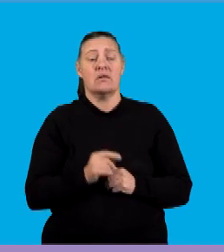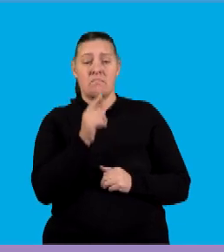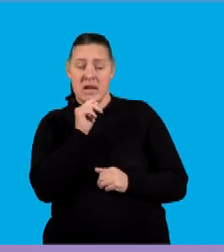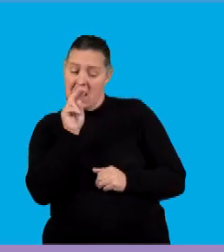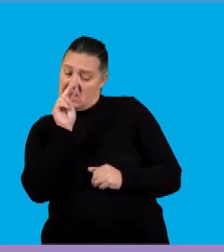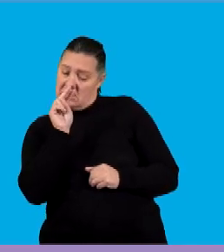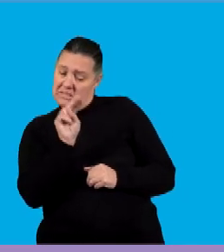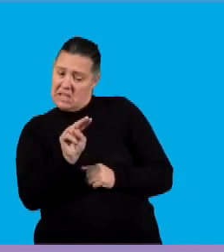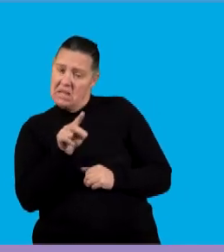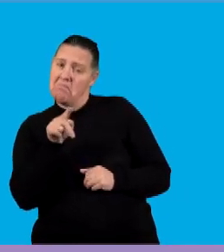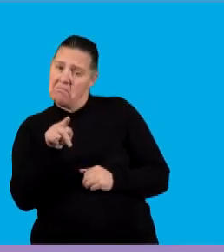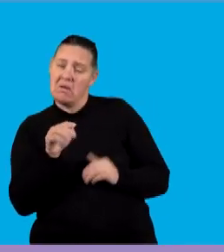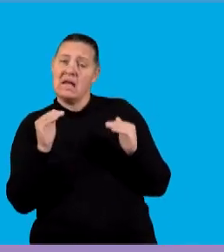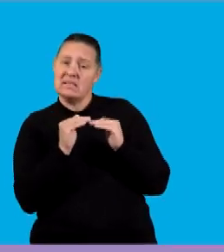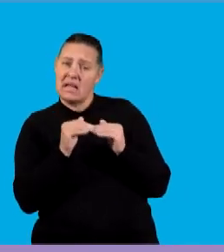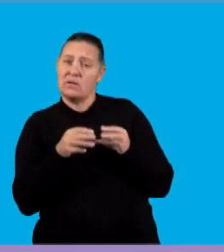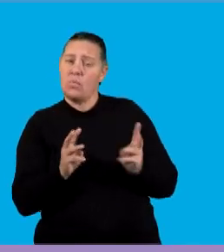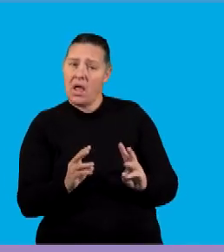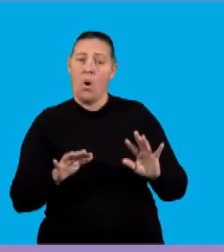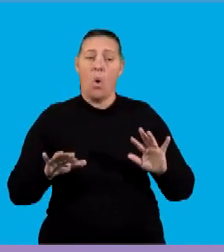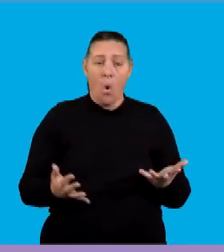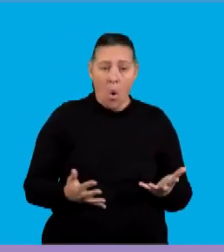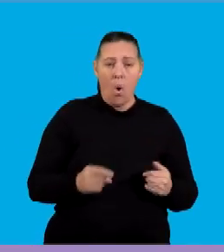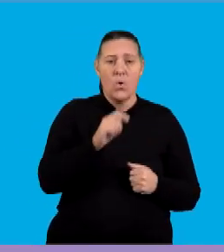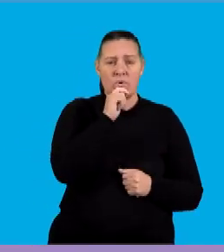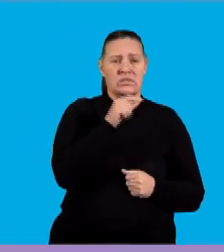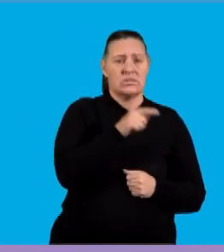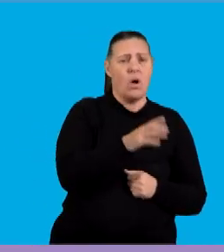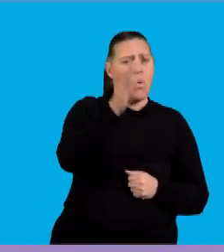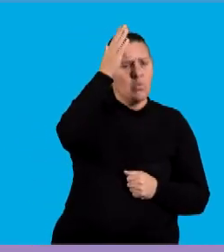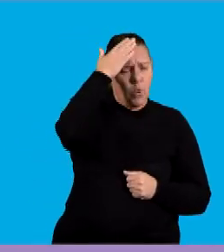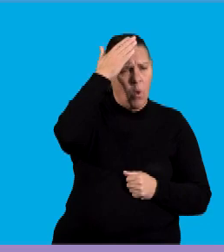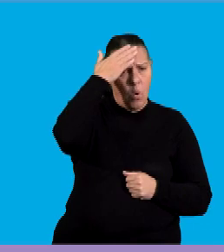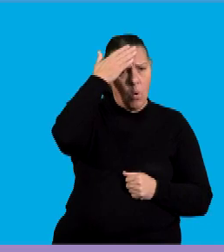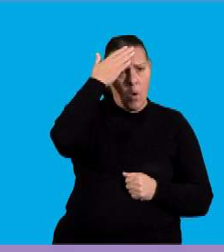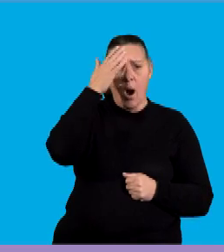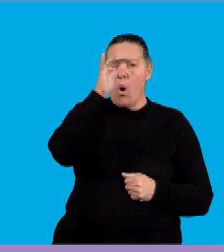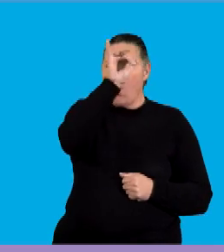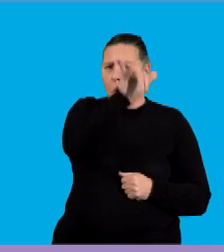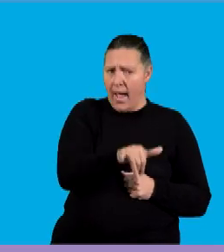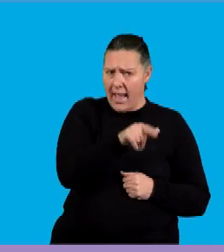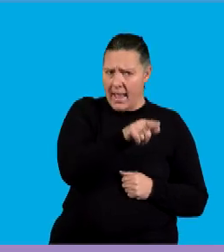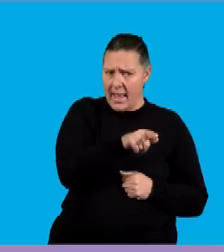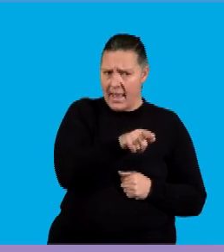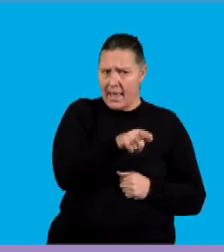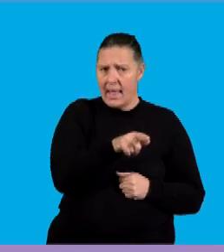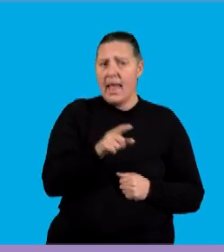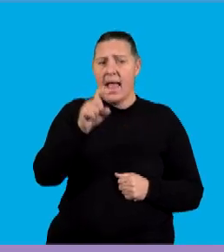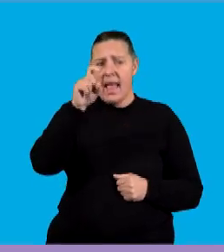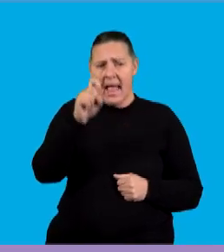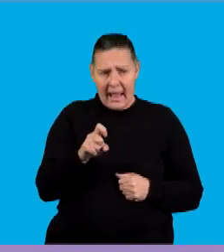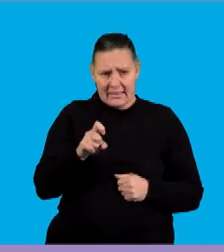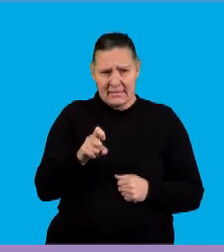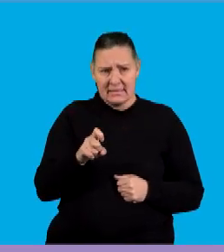x is equals to 0. So we can use this to find the y-intercept. Let's use it with our